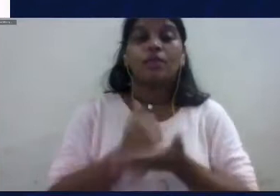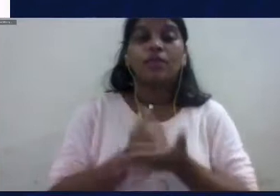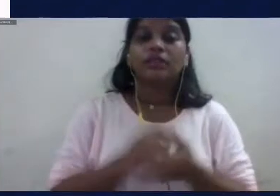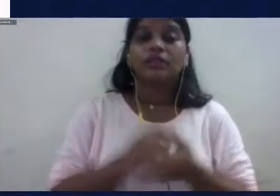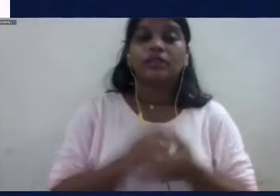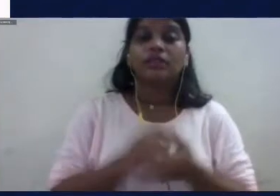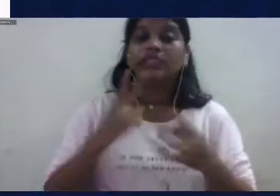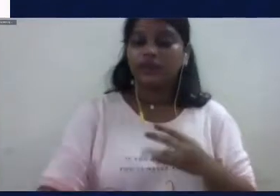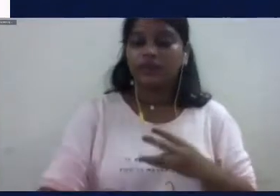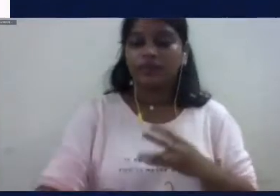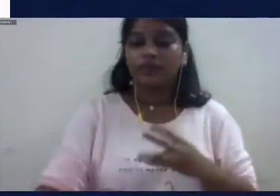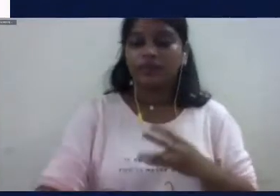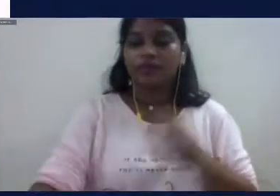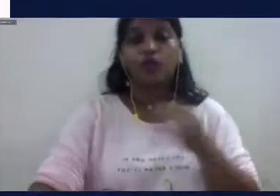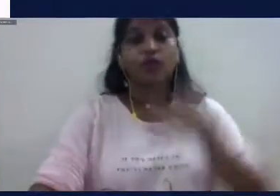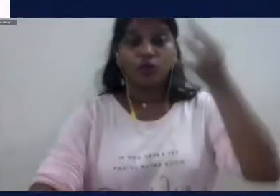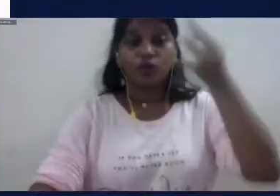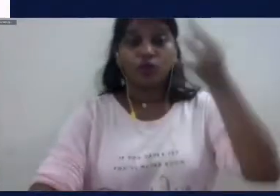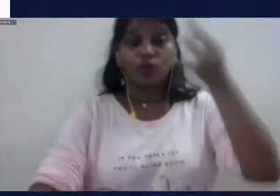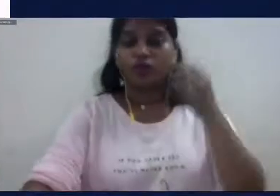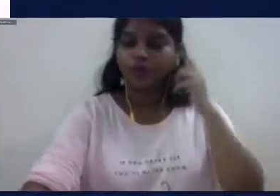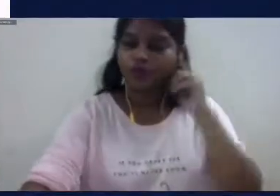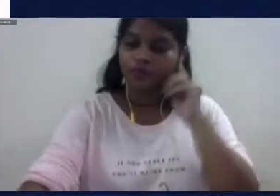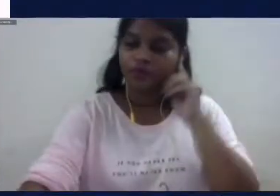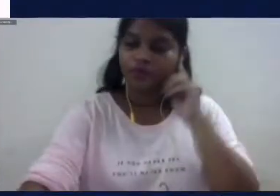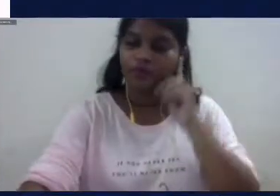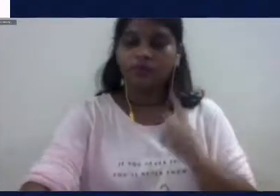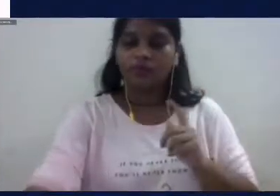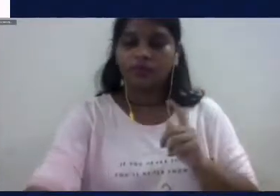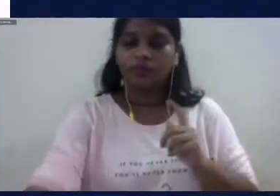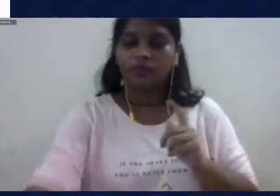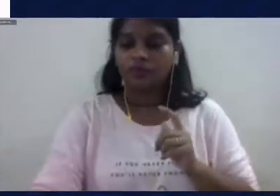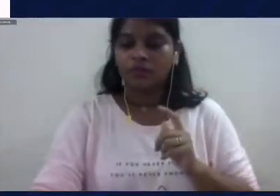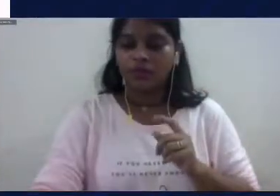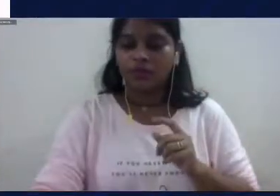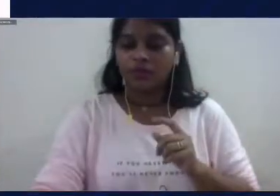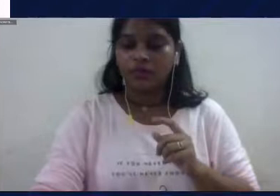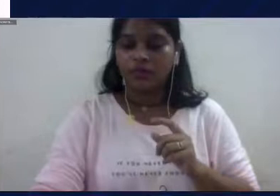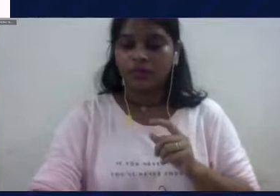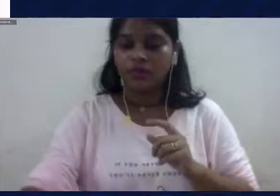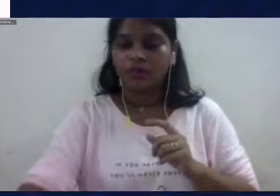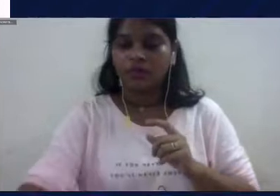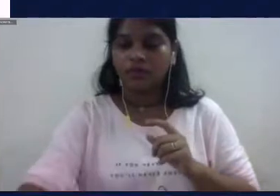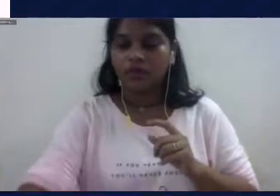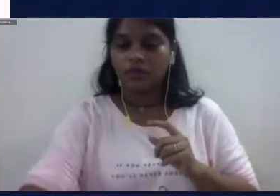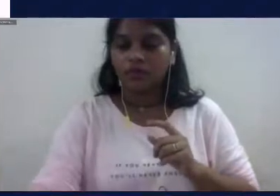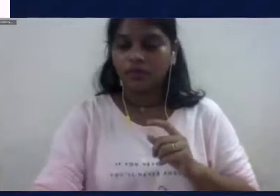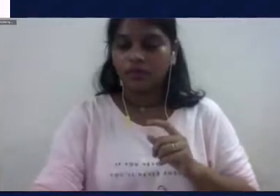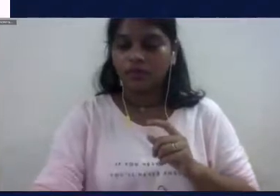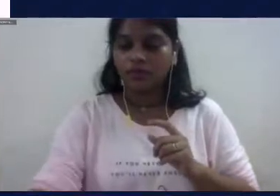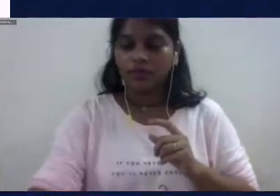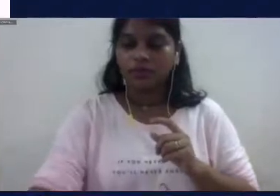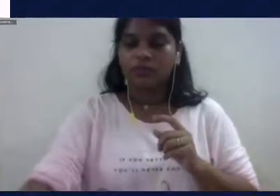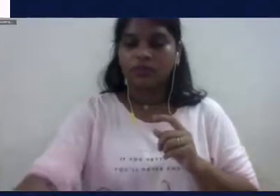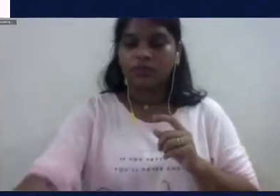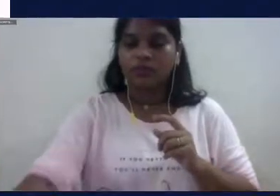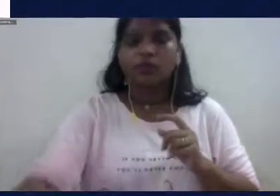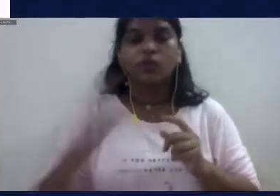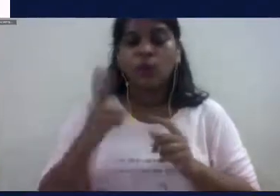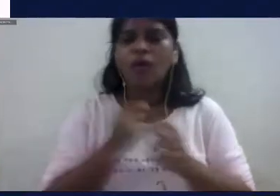that into the future. That gets us to what is called as futures thinking. And futures thinking is about looking